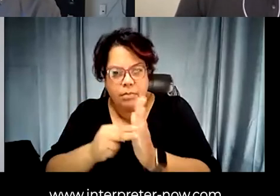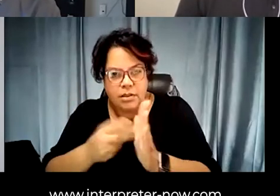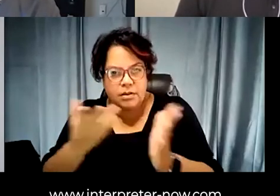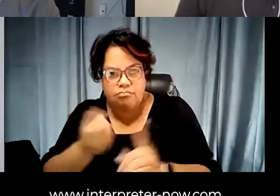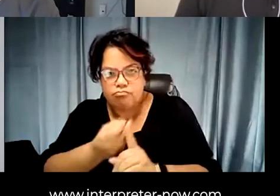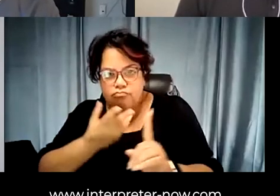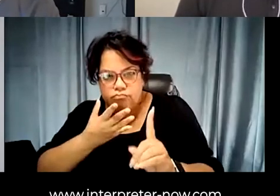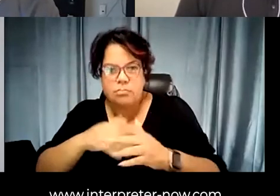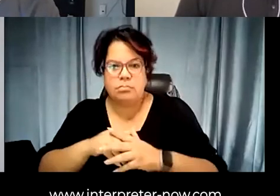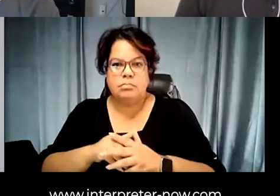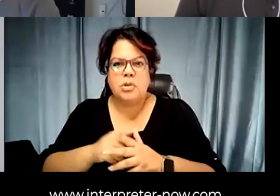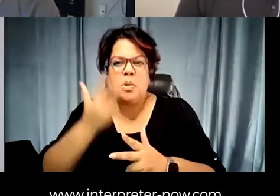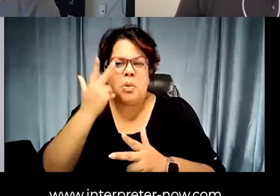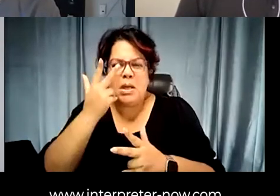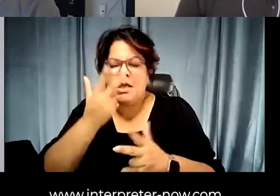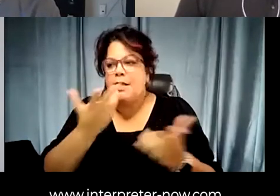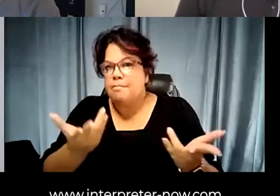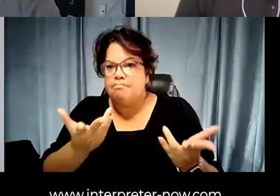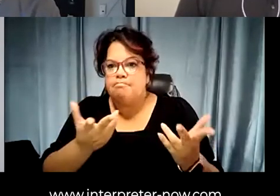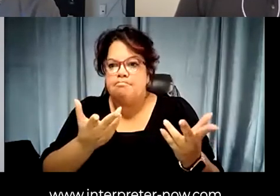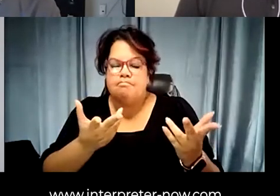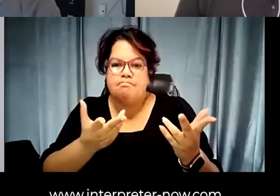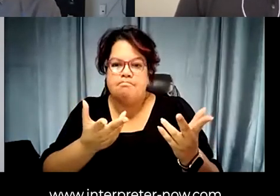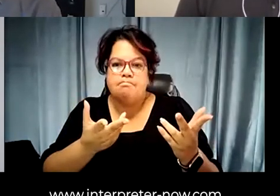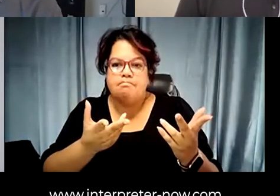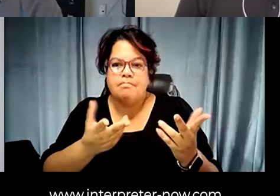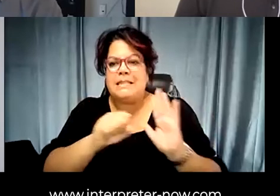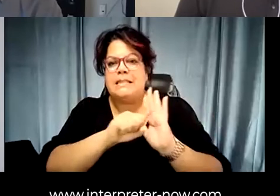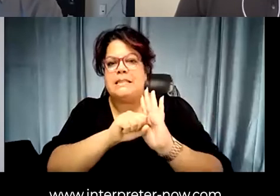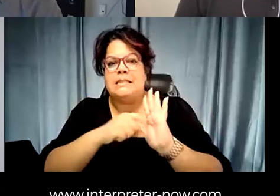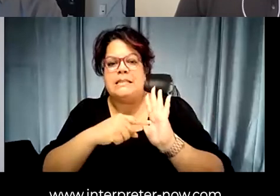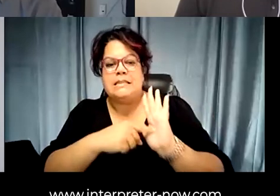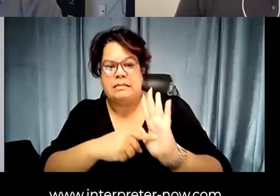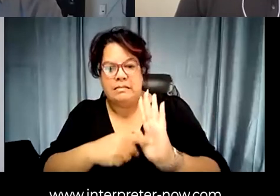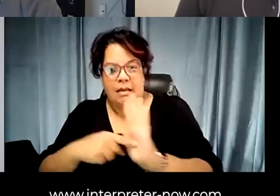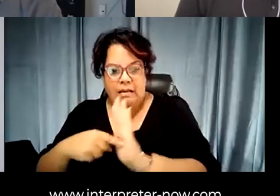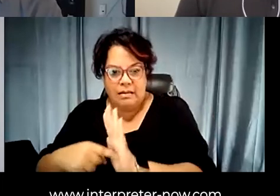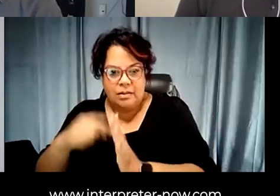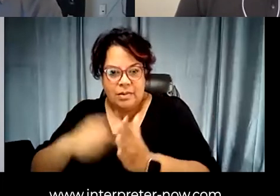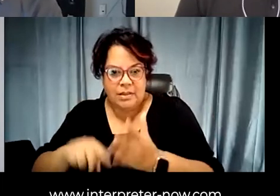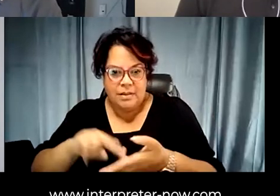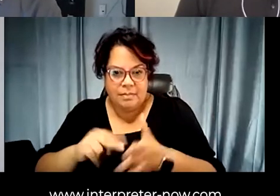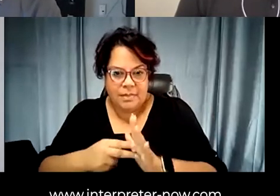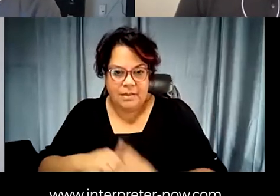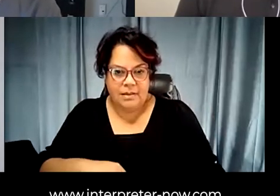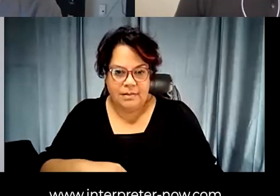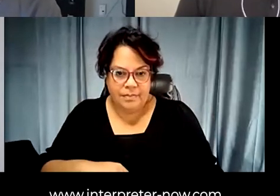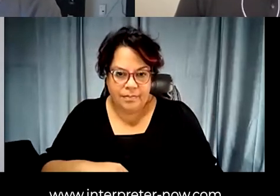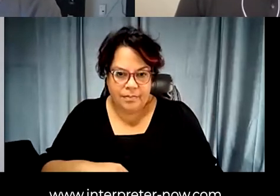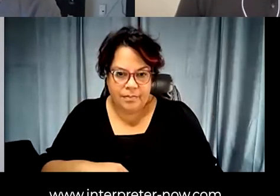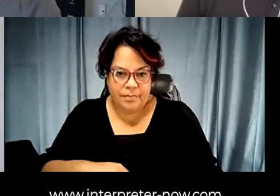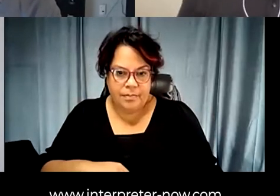three key signs or you know, what is I think a lot of us have a sense of what it is,